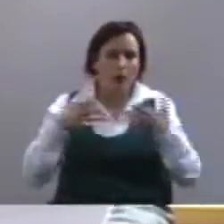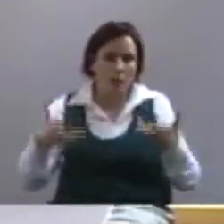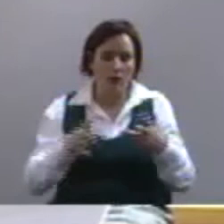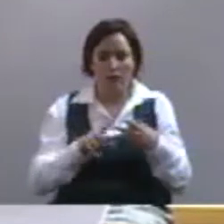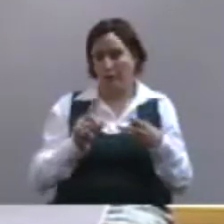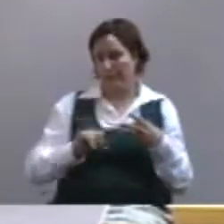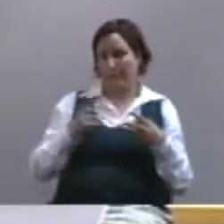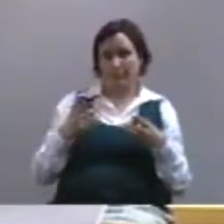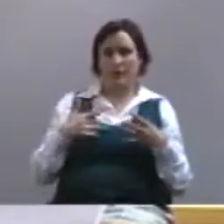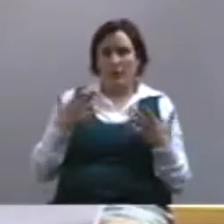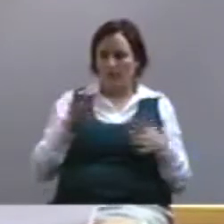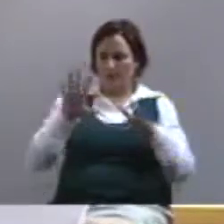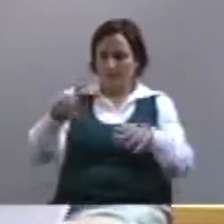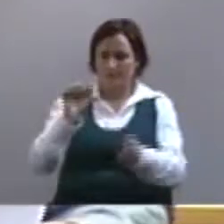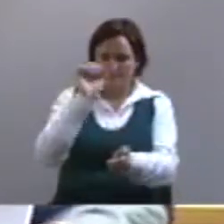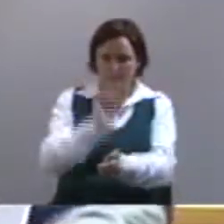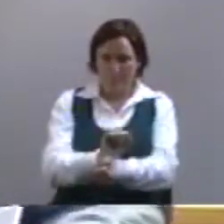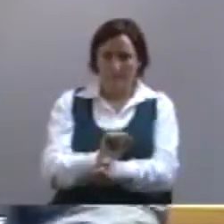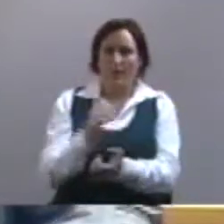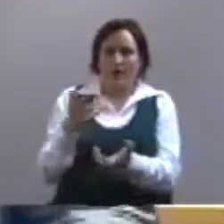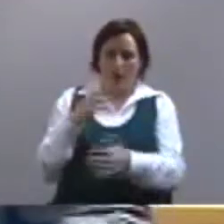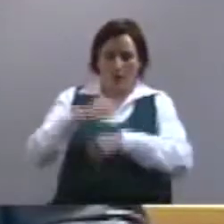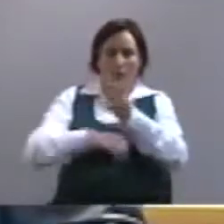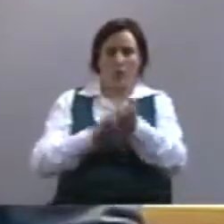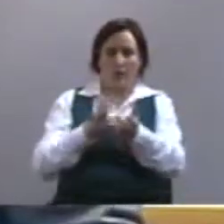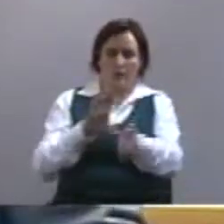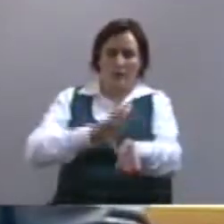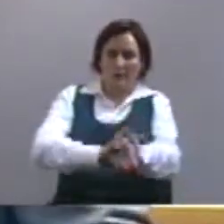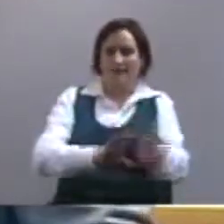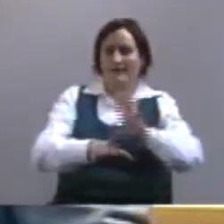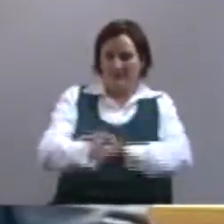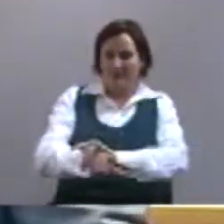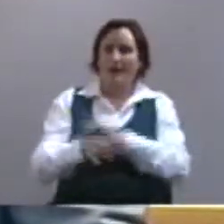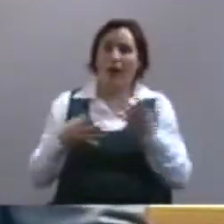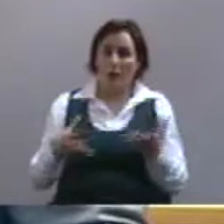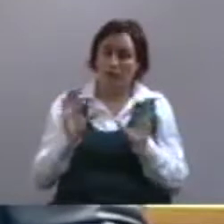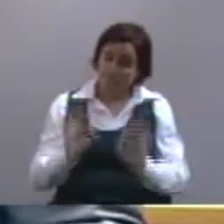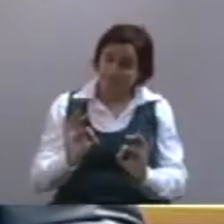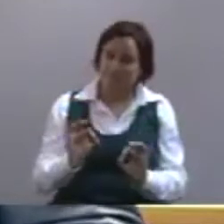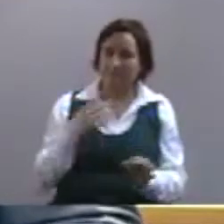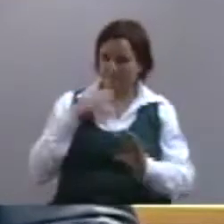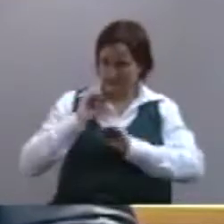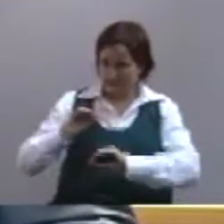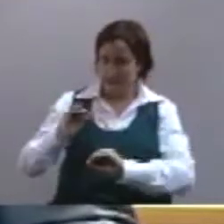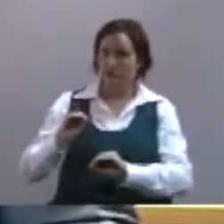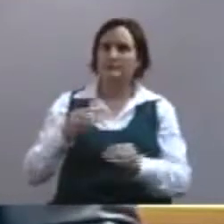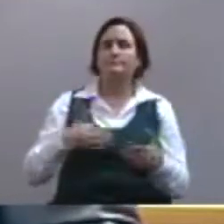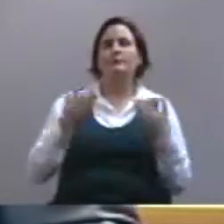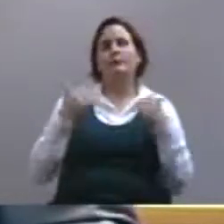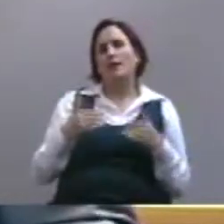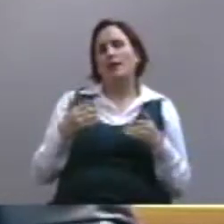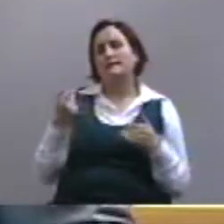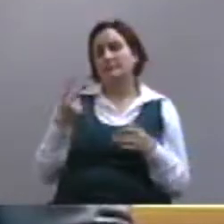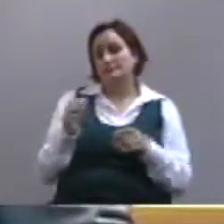arresting techniques and proper handcuffing of suspects. 3, they are also trained